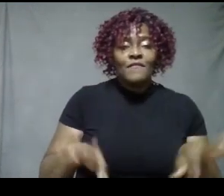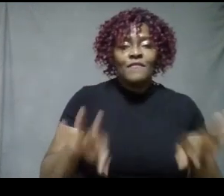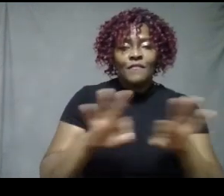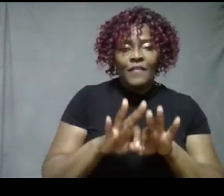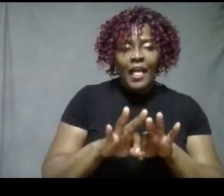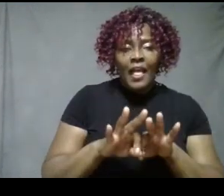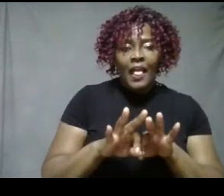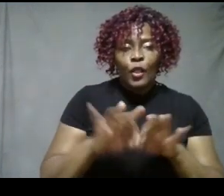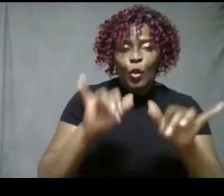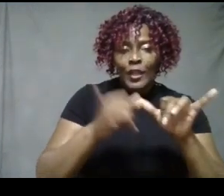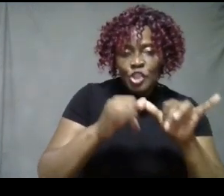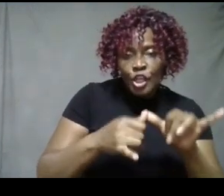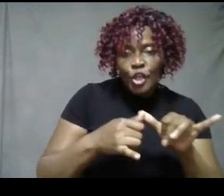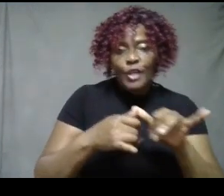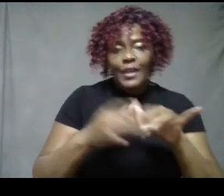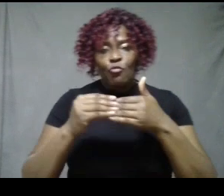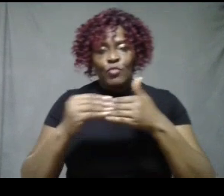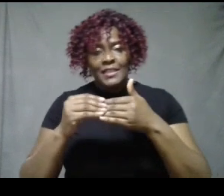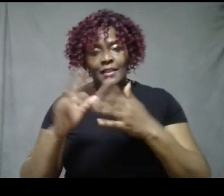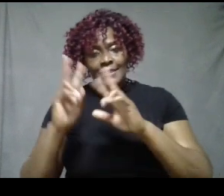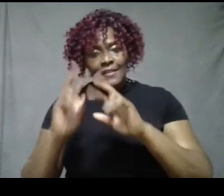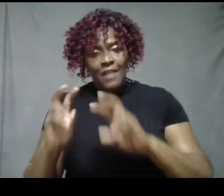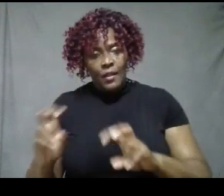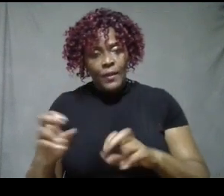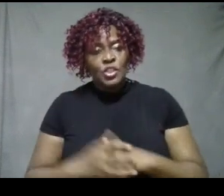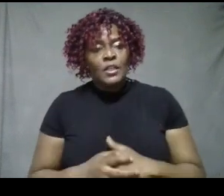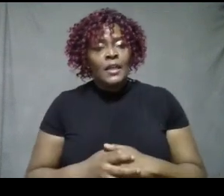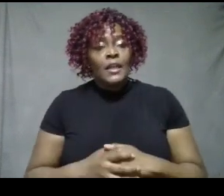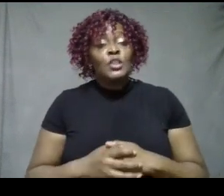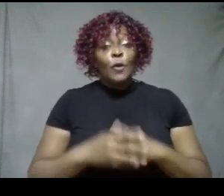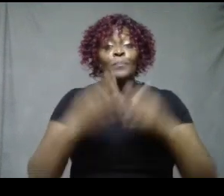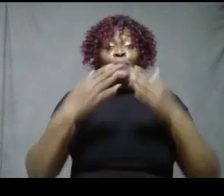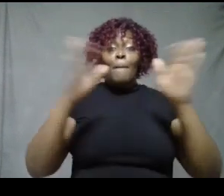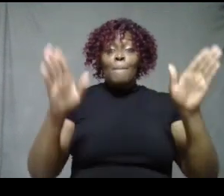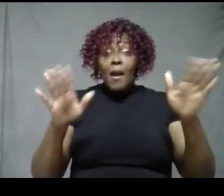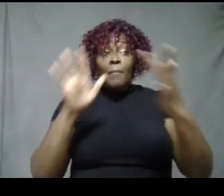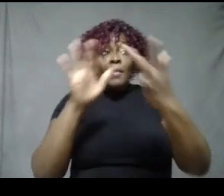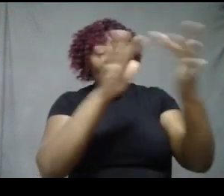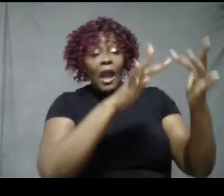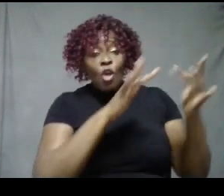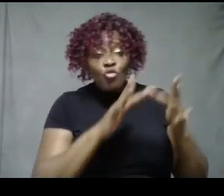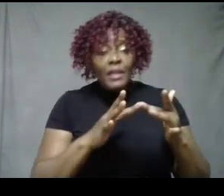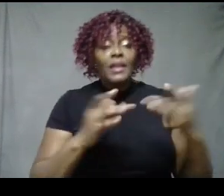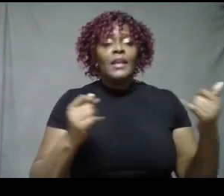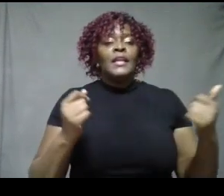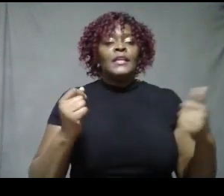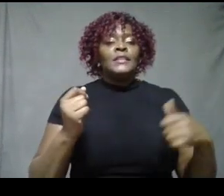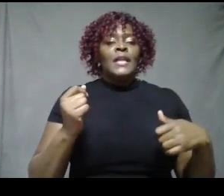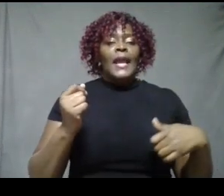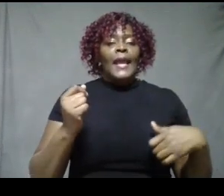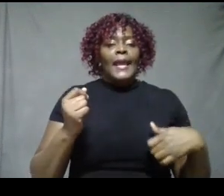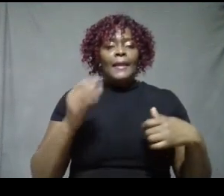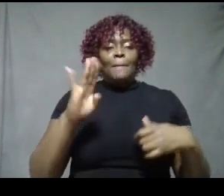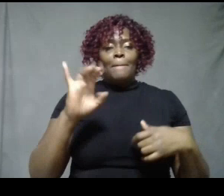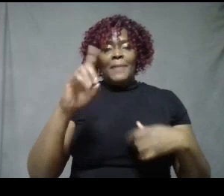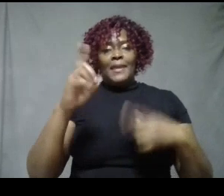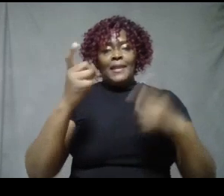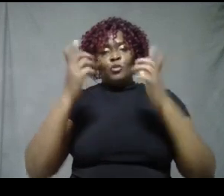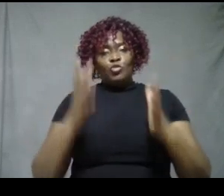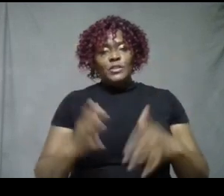There would be public outreach as well as bid administration and contractor selection in the first phase. Next slide, please.